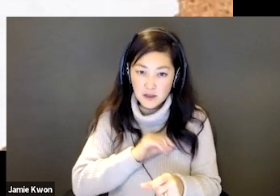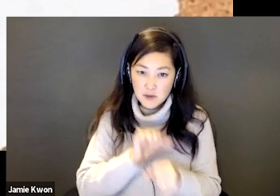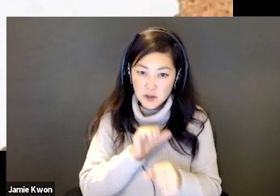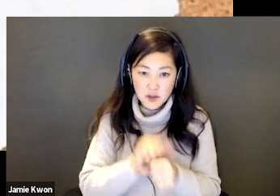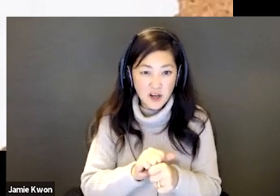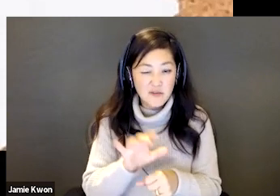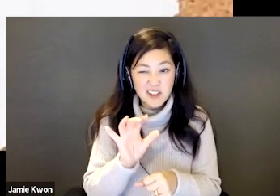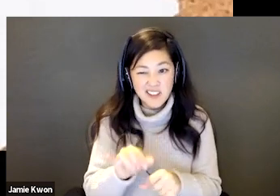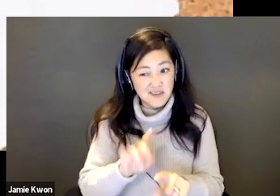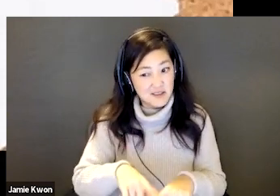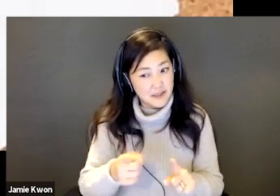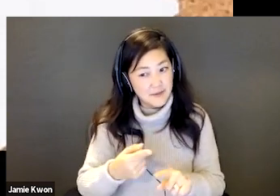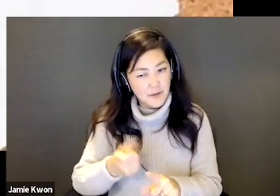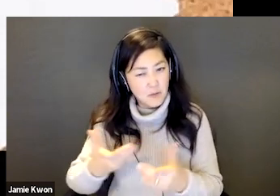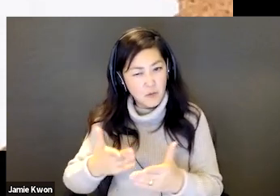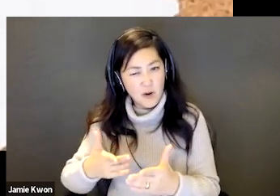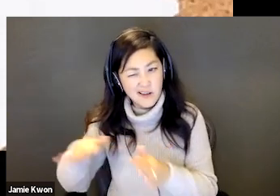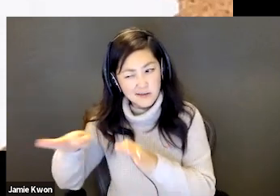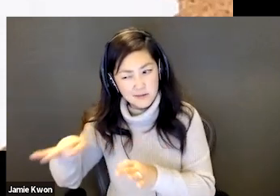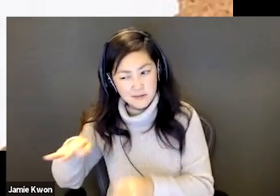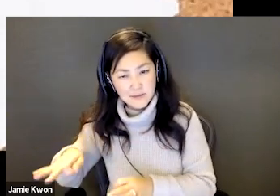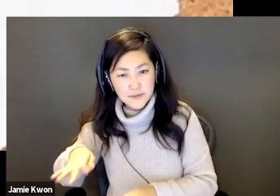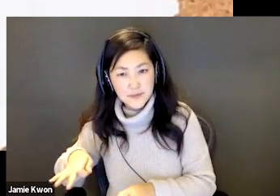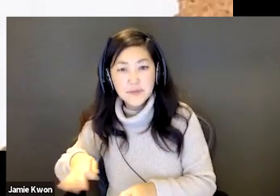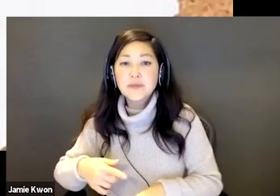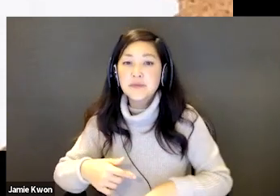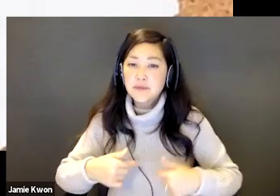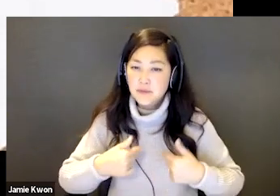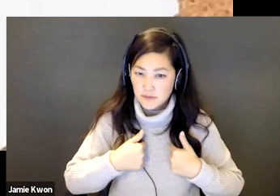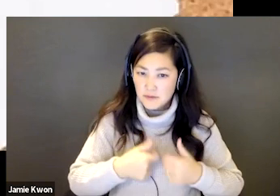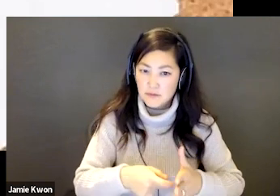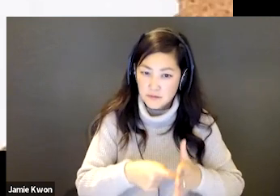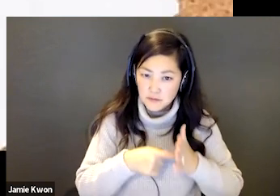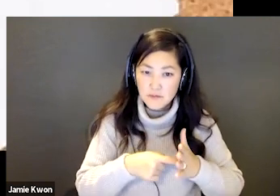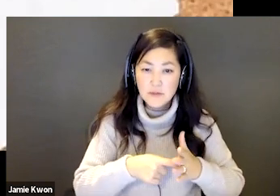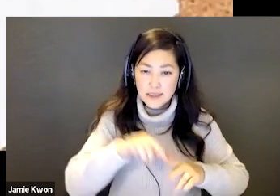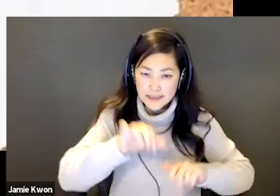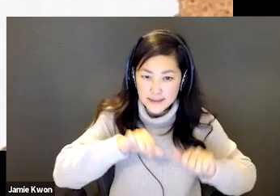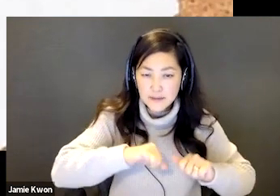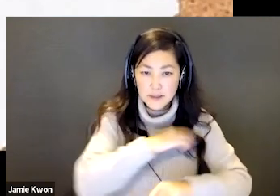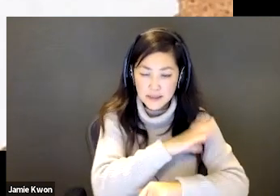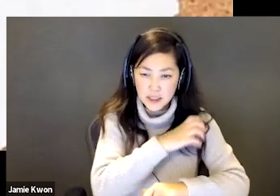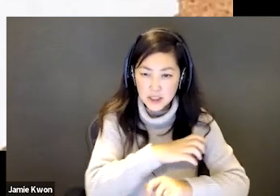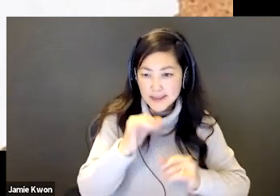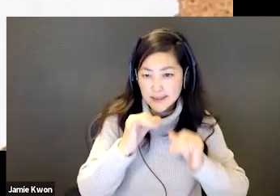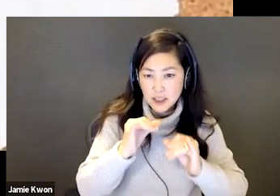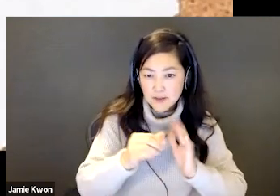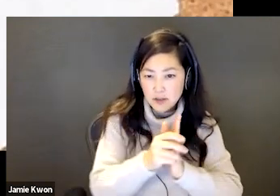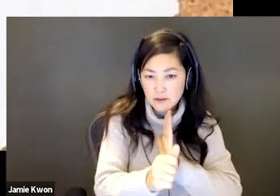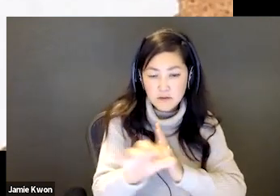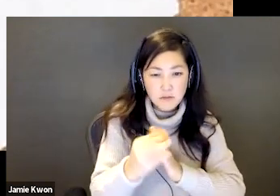quite different than advertised. While requiring assessment and clinical interviewing skills, it also